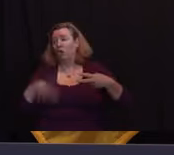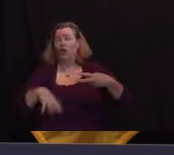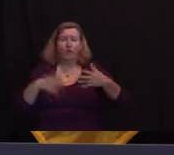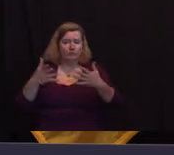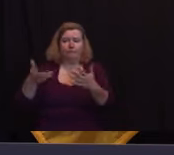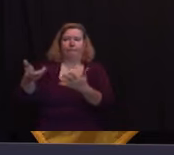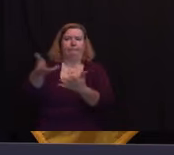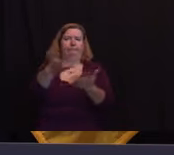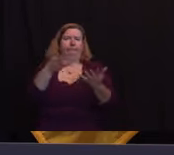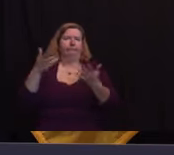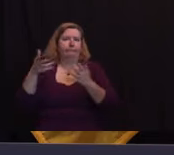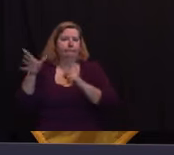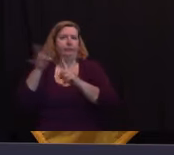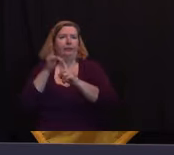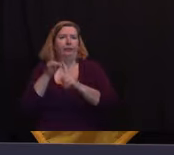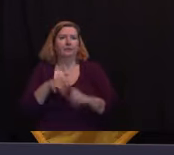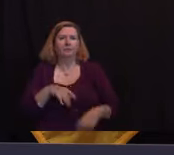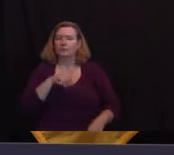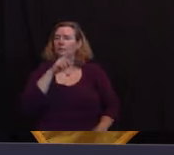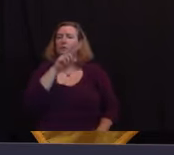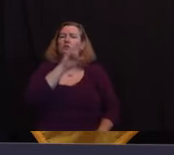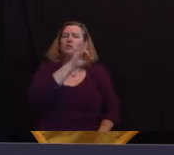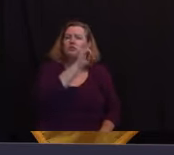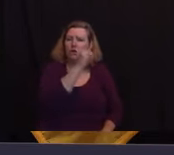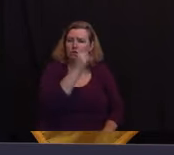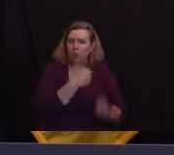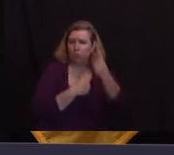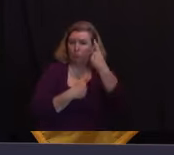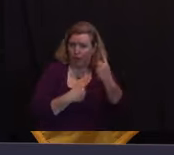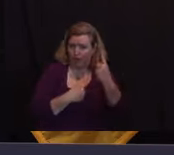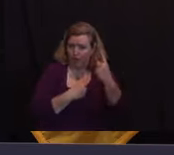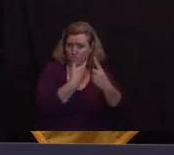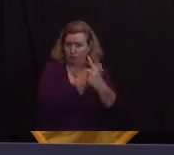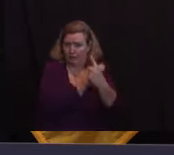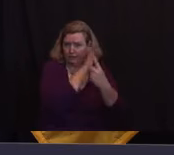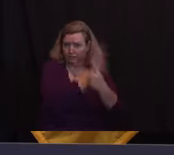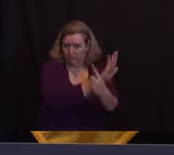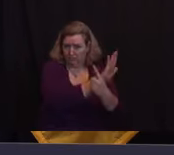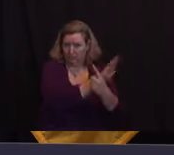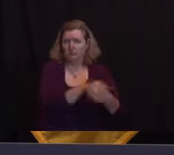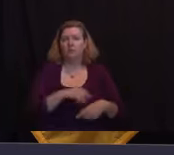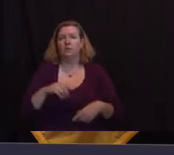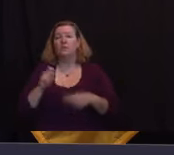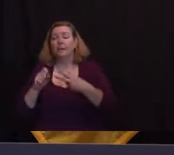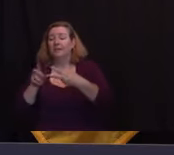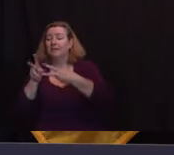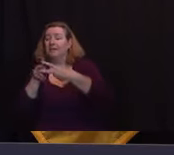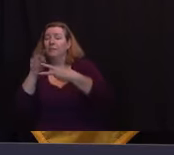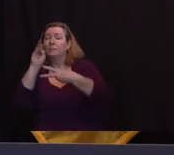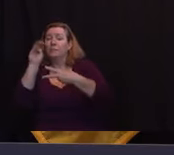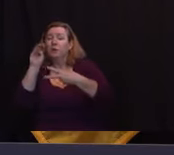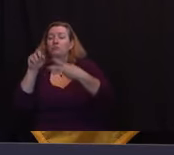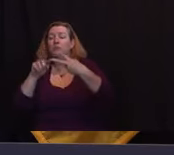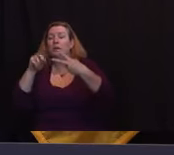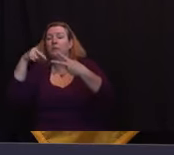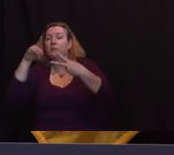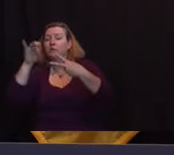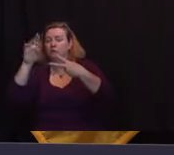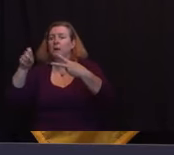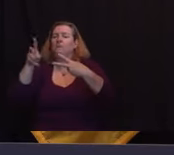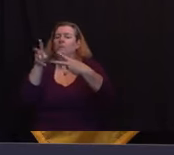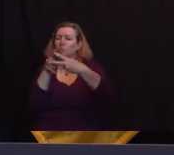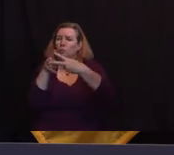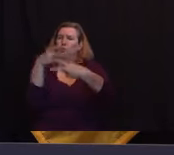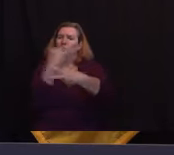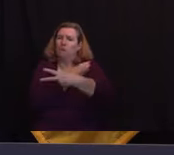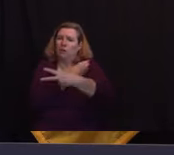J&J vaccine, but it matters. It bolsters your immunity in a much more stronger fashion. So